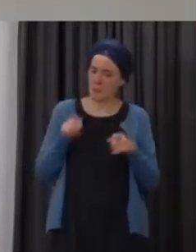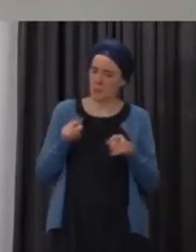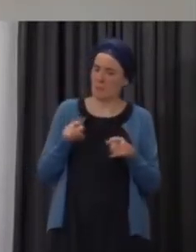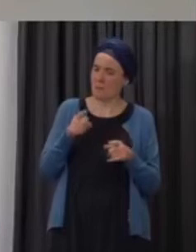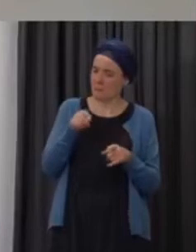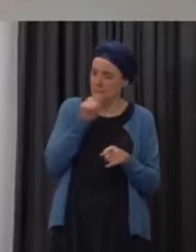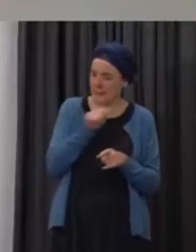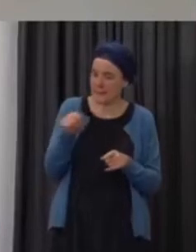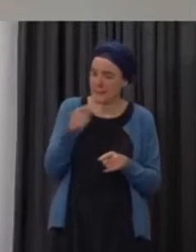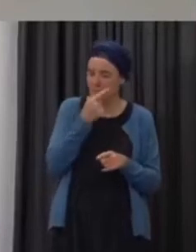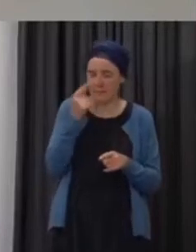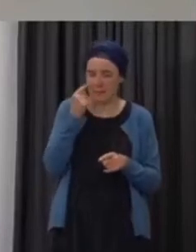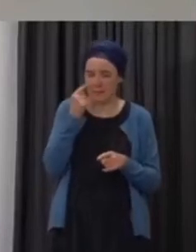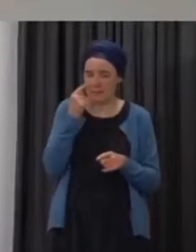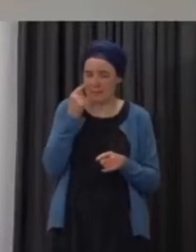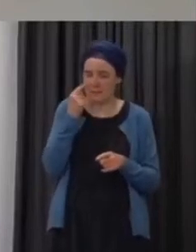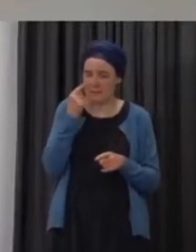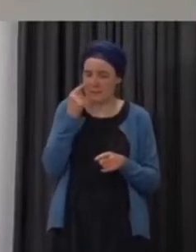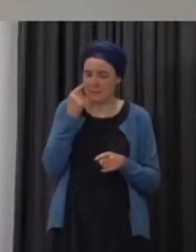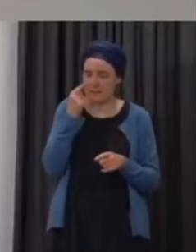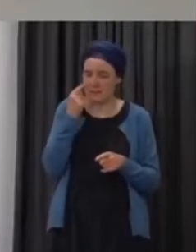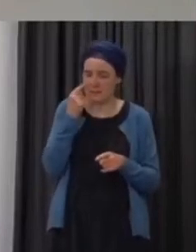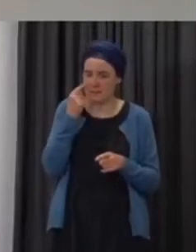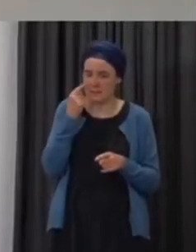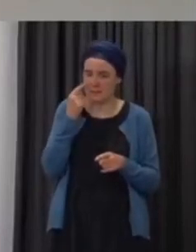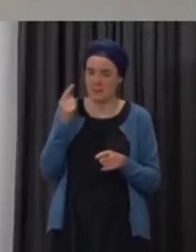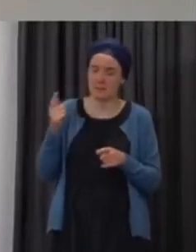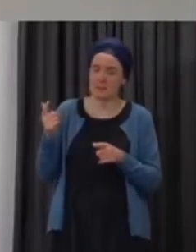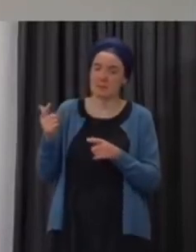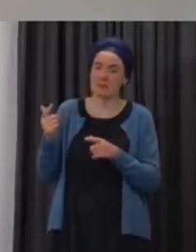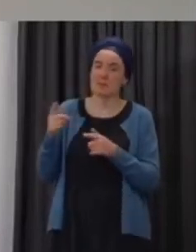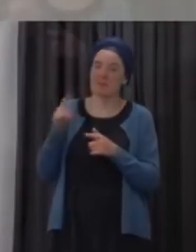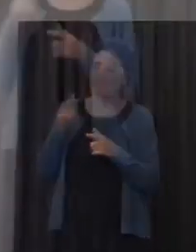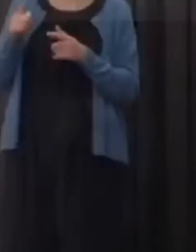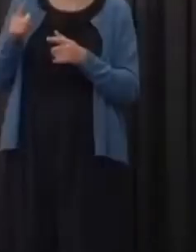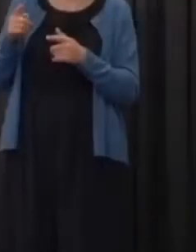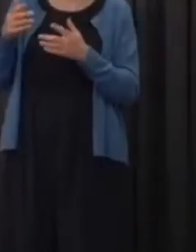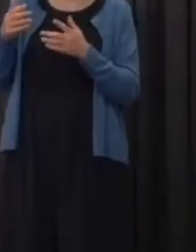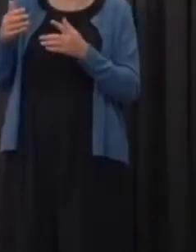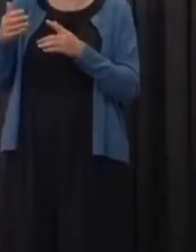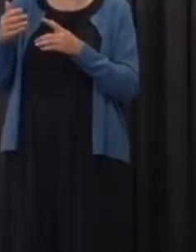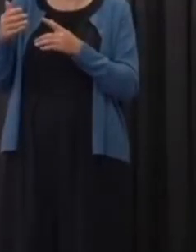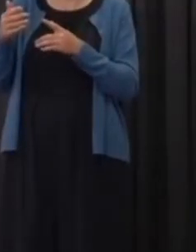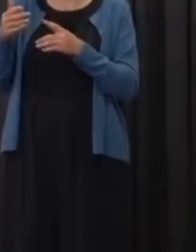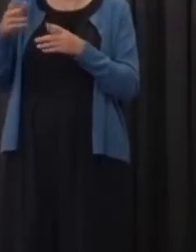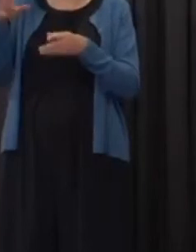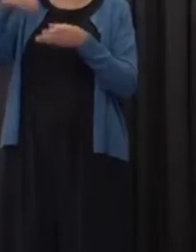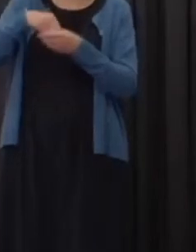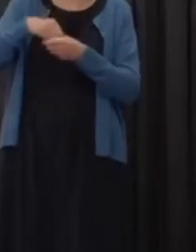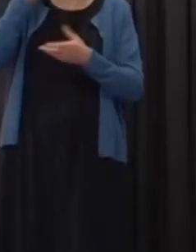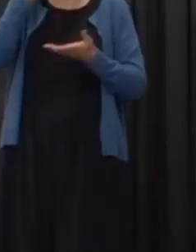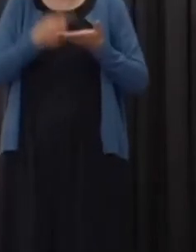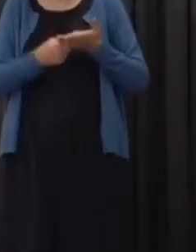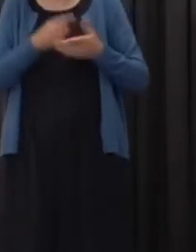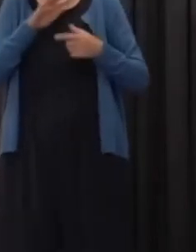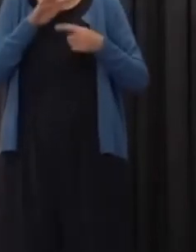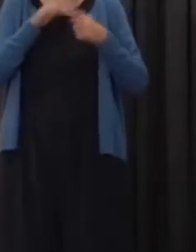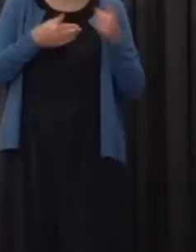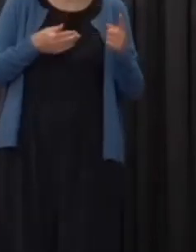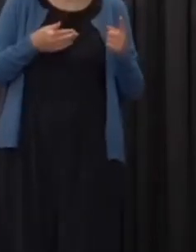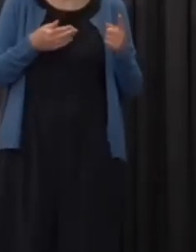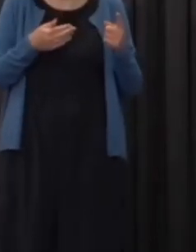this decision to add loss of taste or smell to the official list? Well, we continue to look around the world at all the different responses